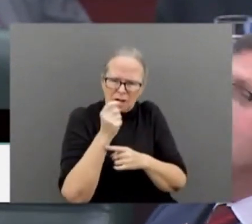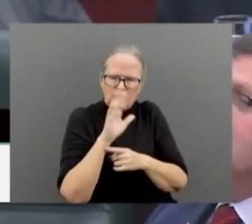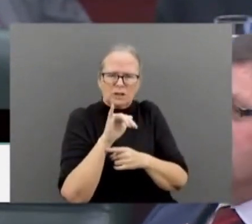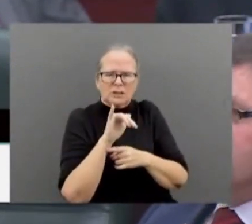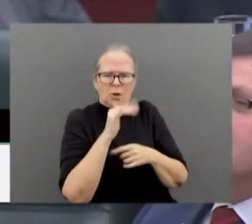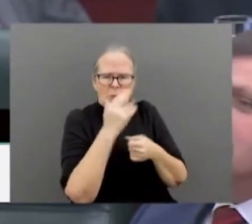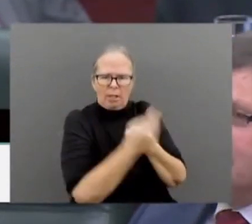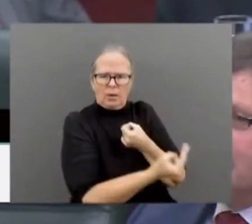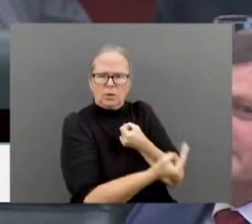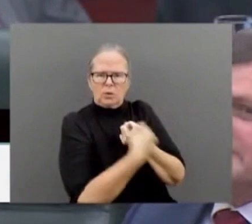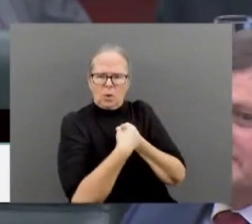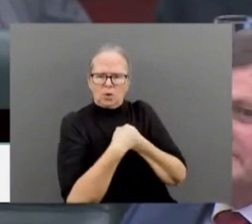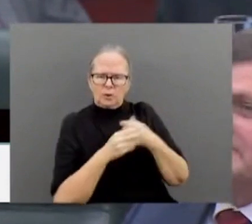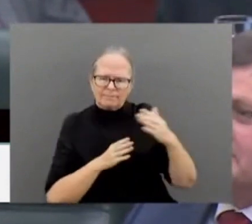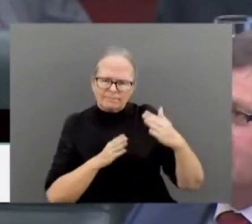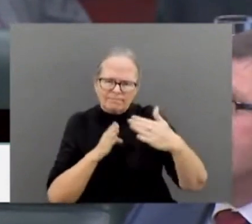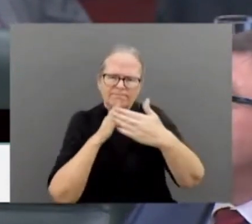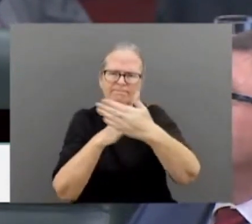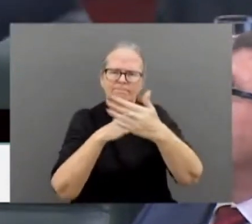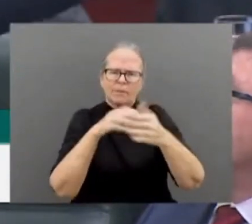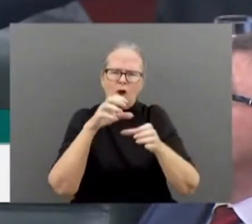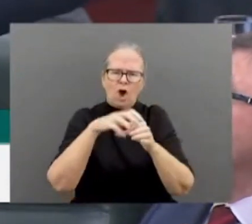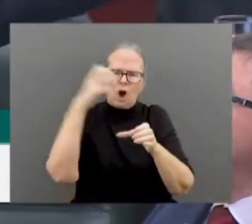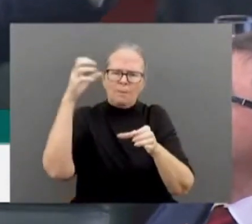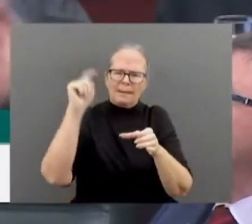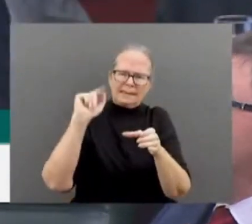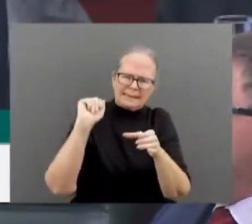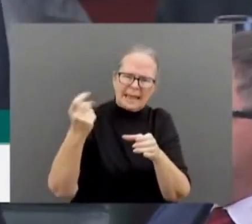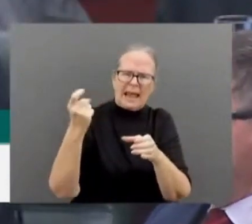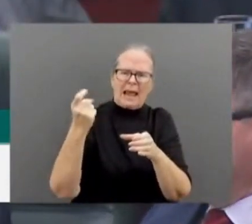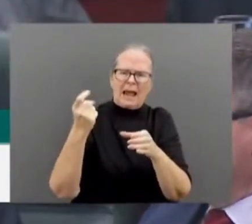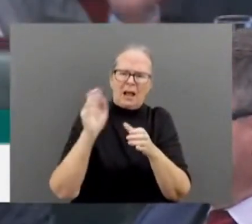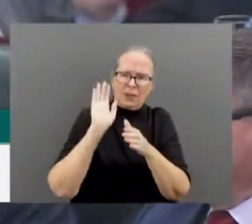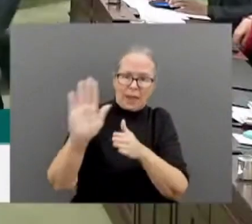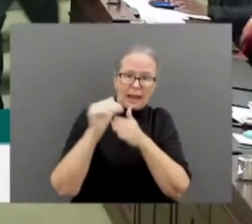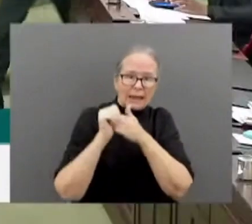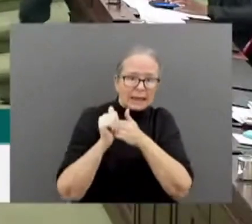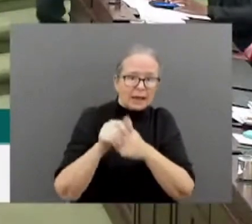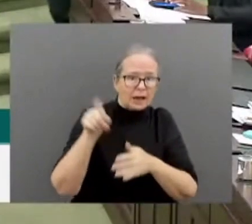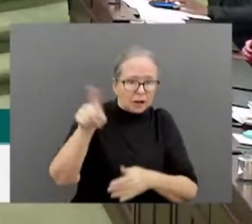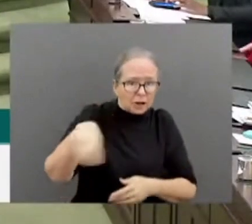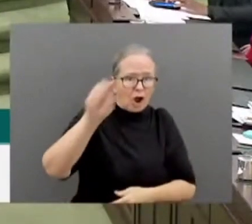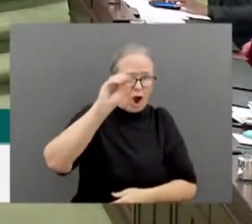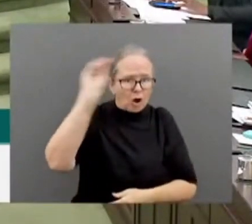leader in Ottawa wants to bring into Alberta, even larger than it is now. Here, here.